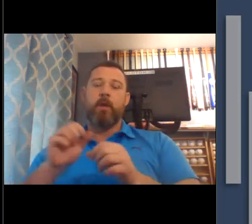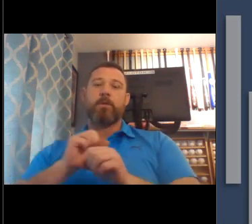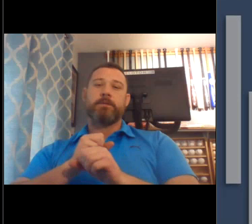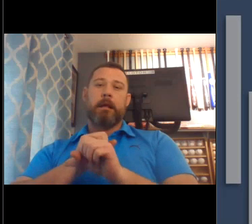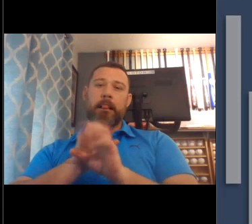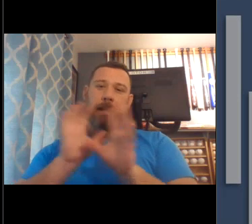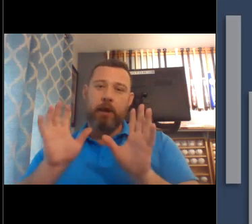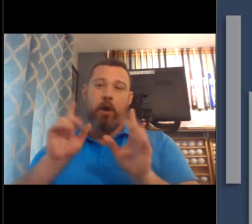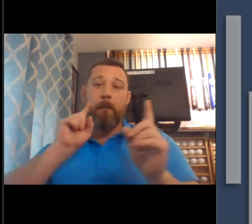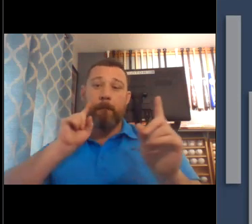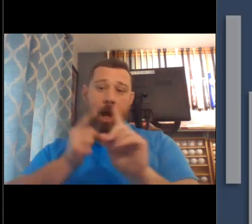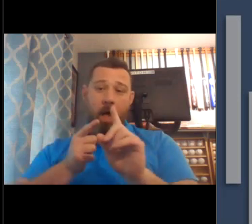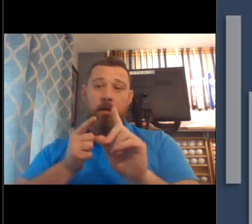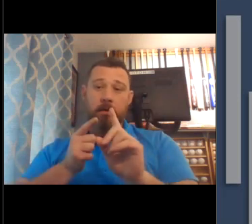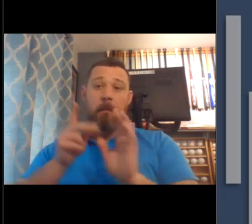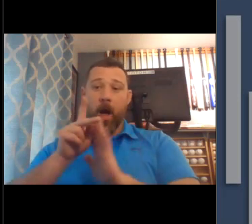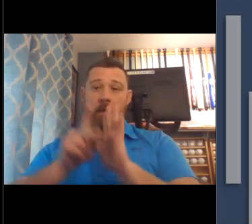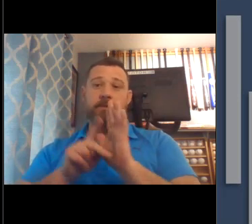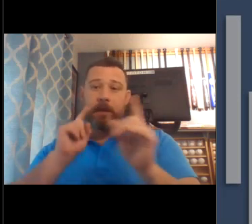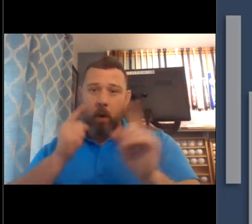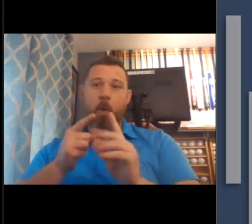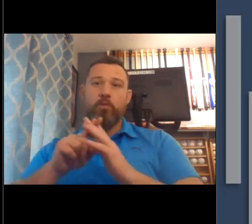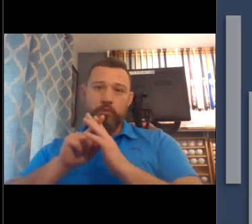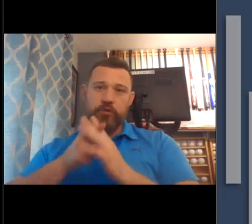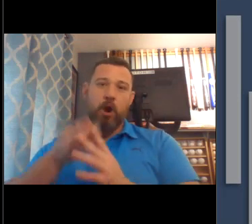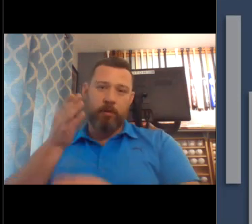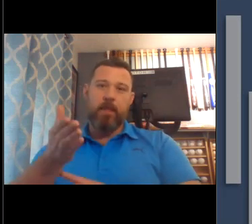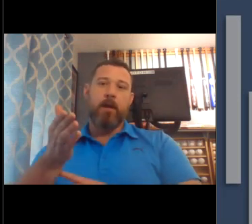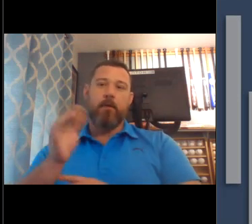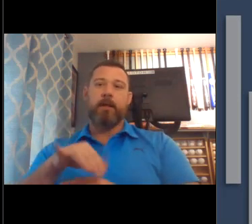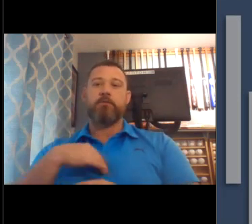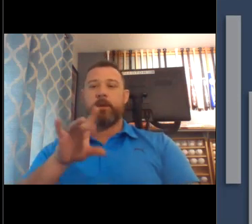get started there, and that's what we did.